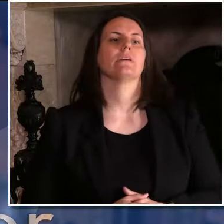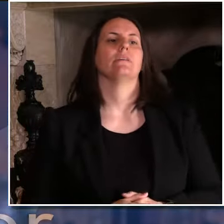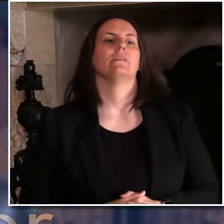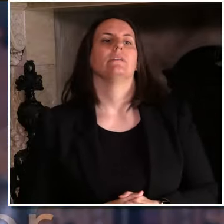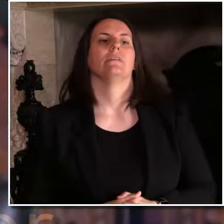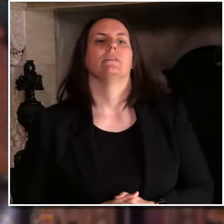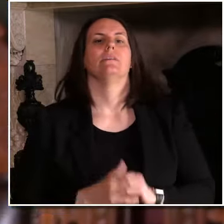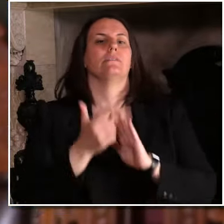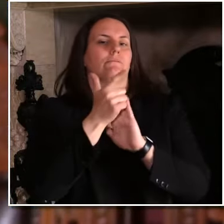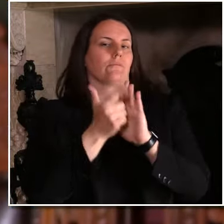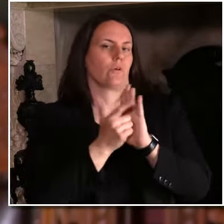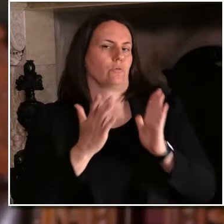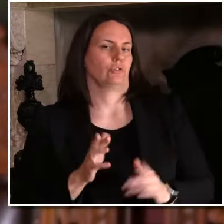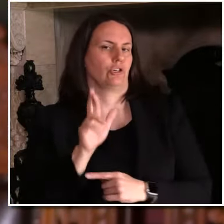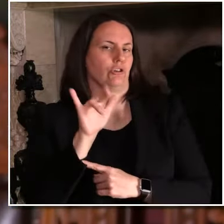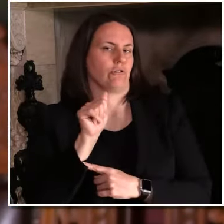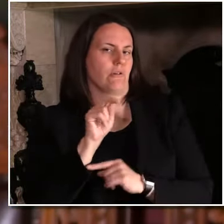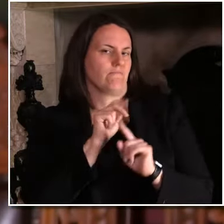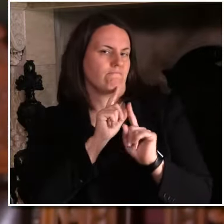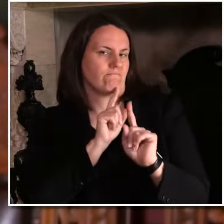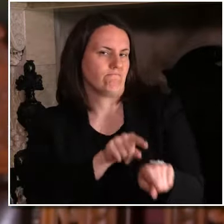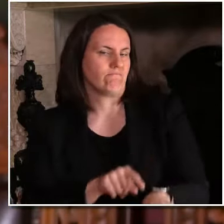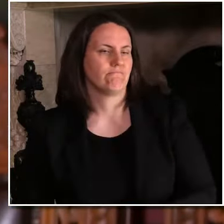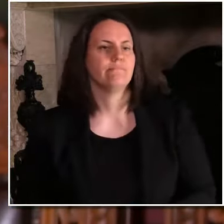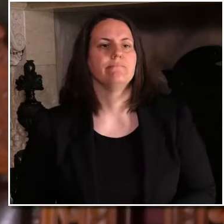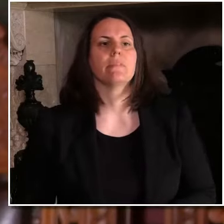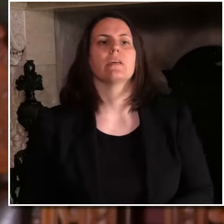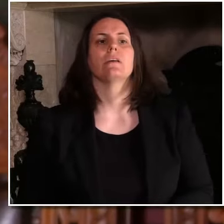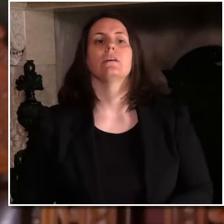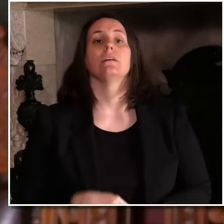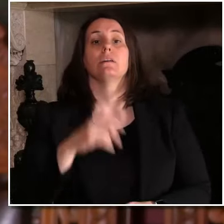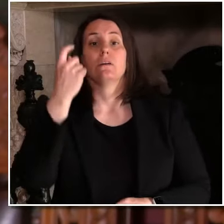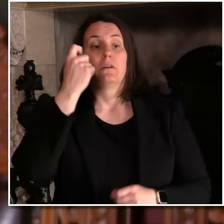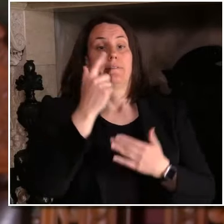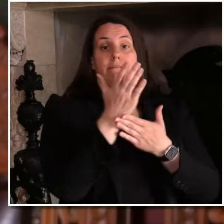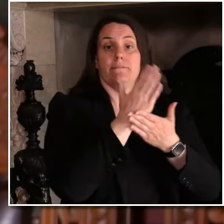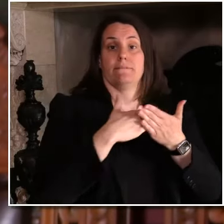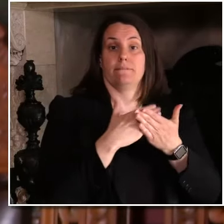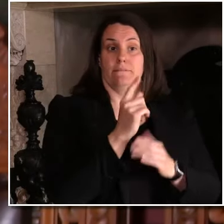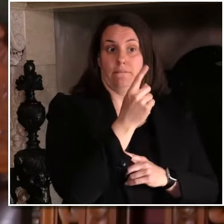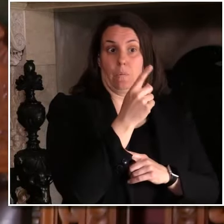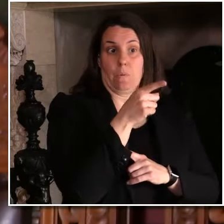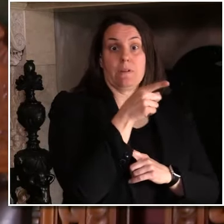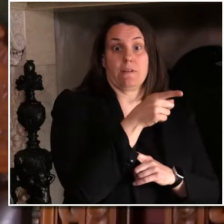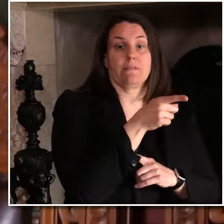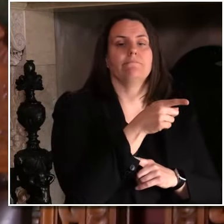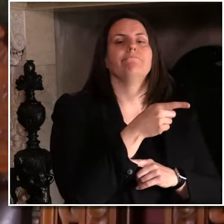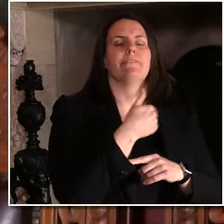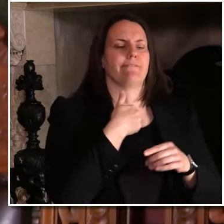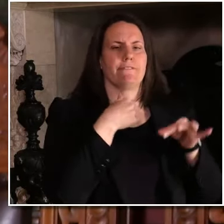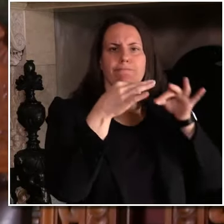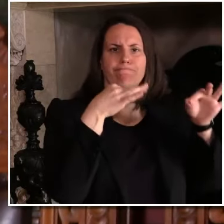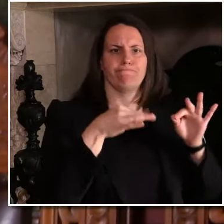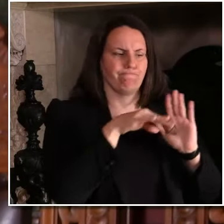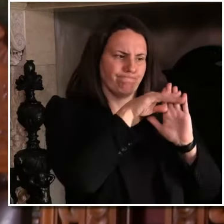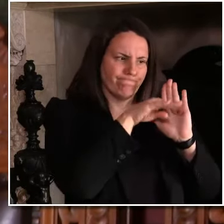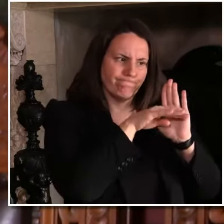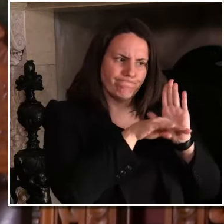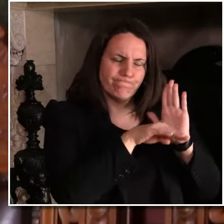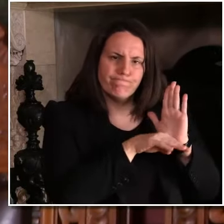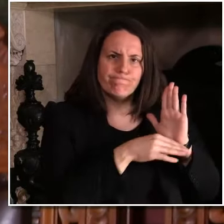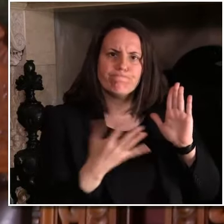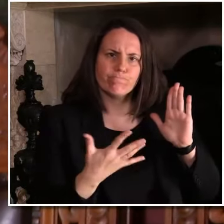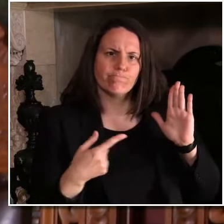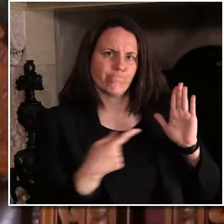of phase one with the Badger Bounce Back order, it lays out areas that a new order would address. And like you said, it would